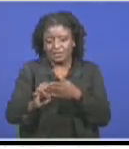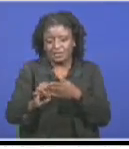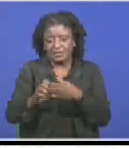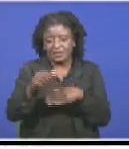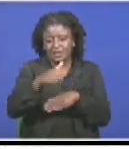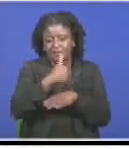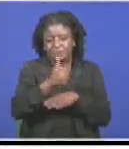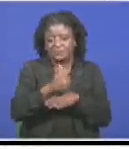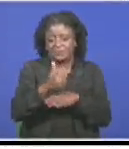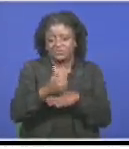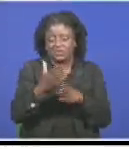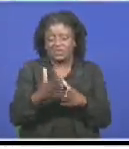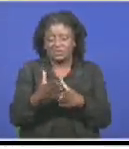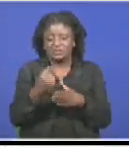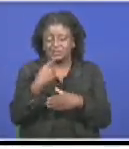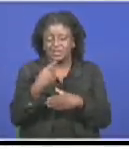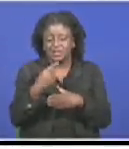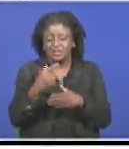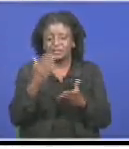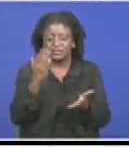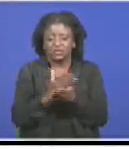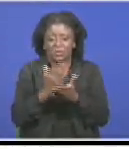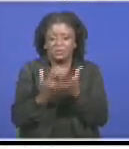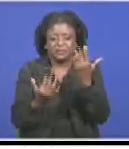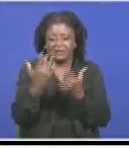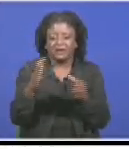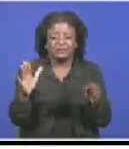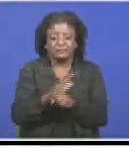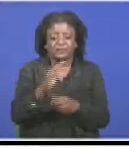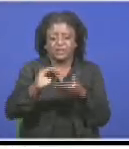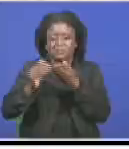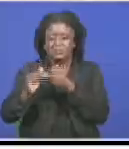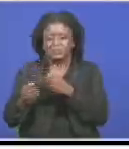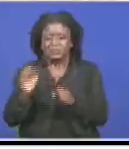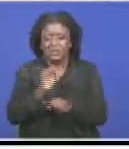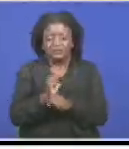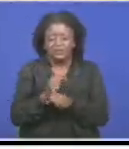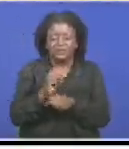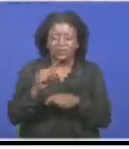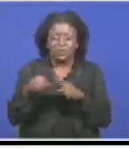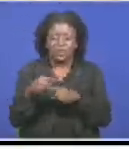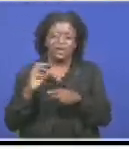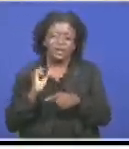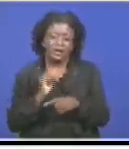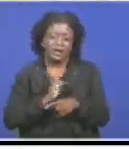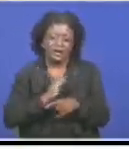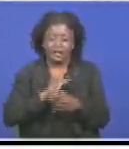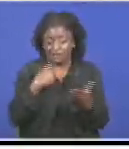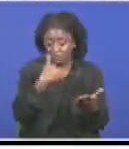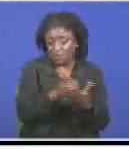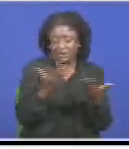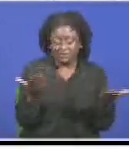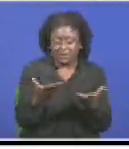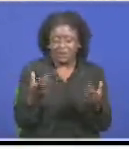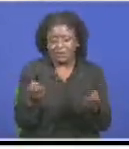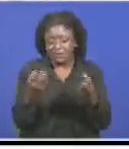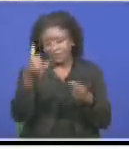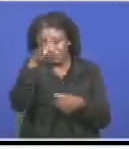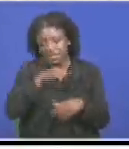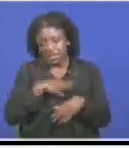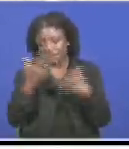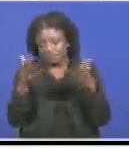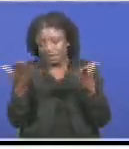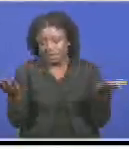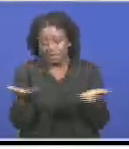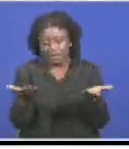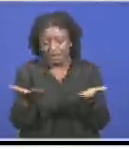extinguishing the fire was a full community effort. When I got here, there was a lot of guys already on the scene, but what we did with limited resources, as